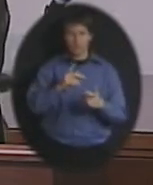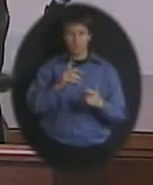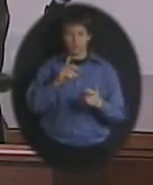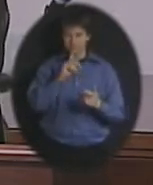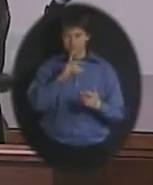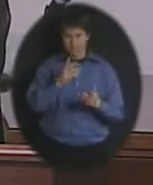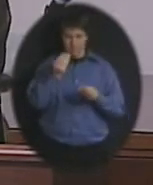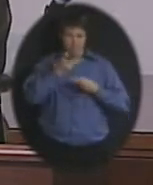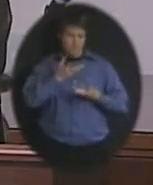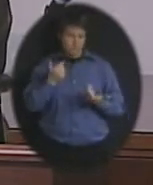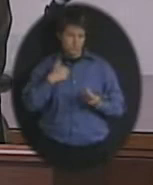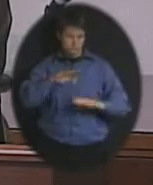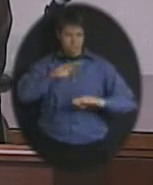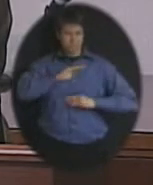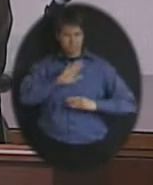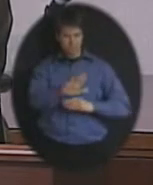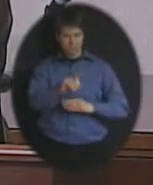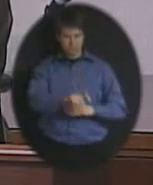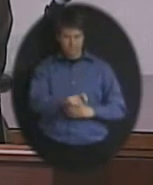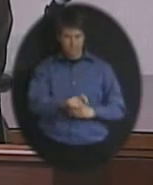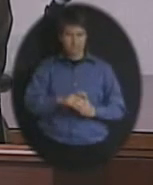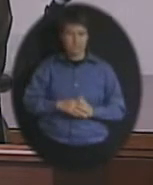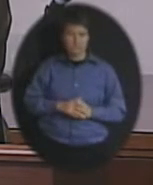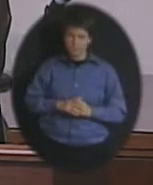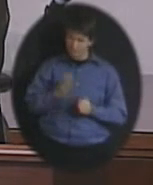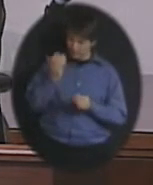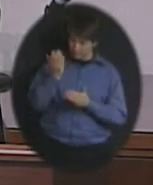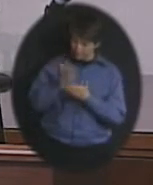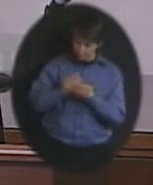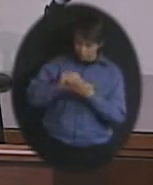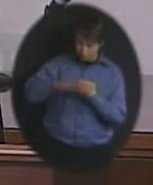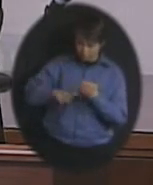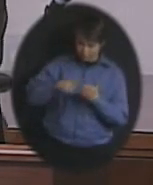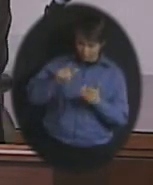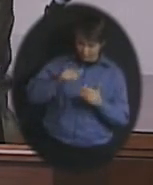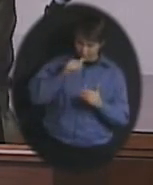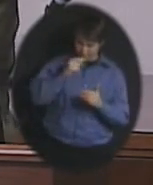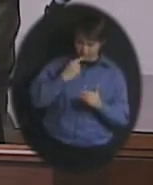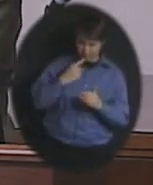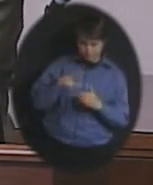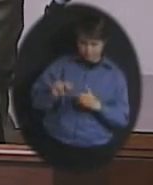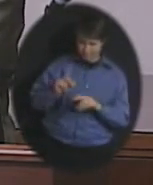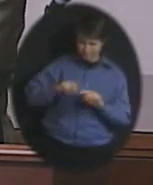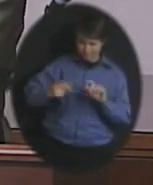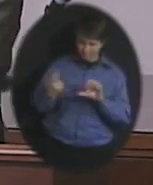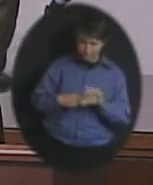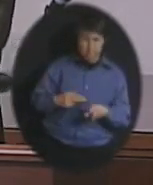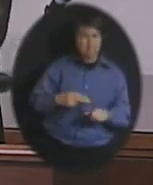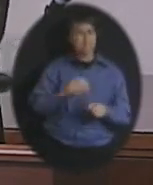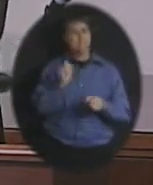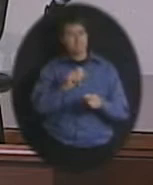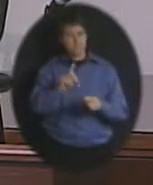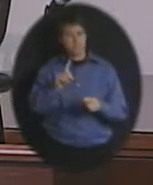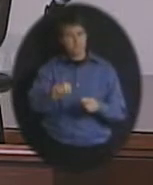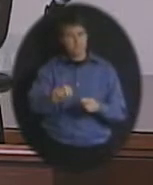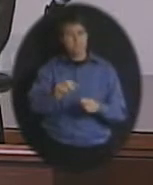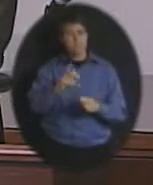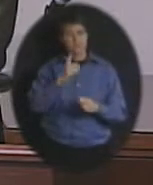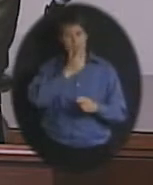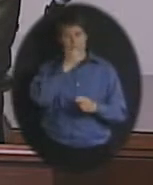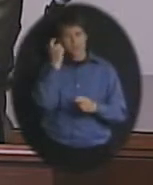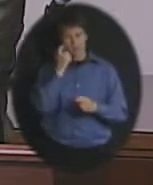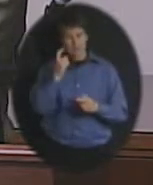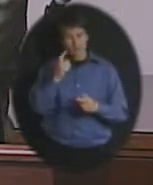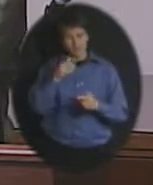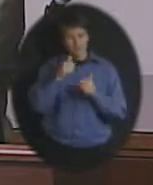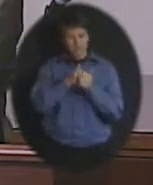Okay. Do we turn students away? Yes, we do. Again, we turn them away based on the